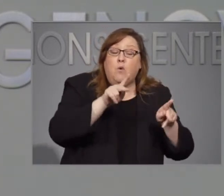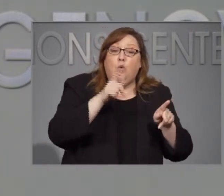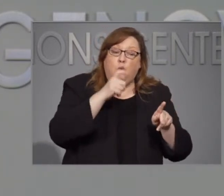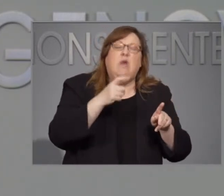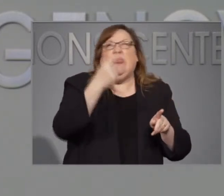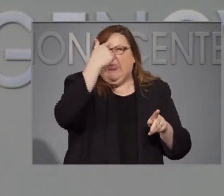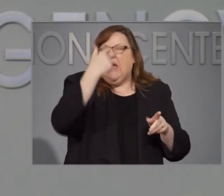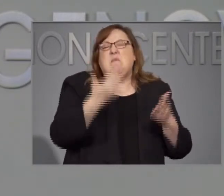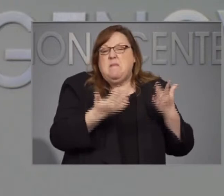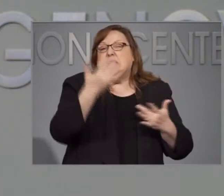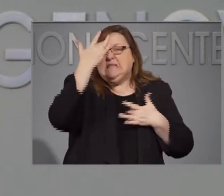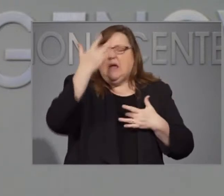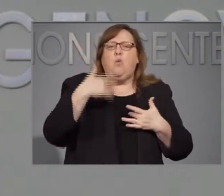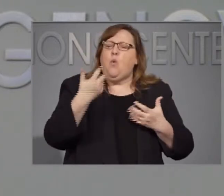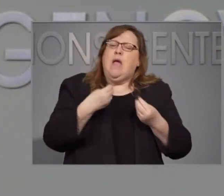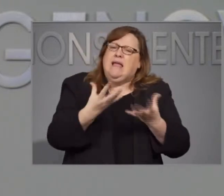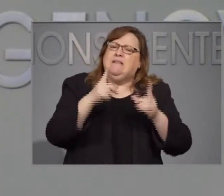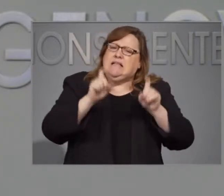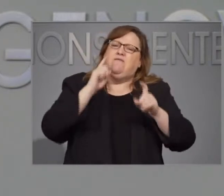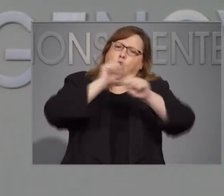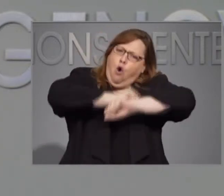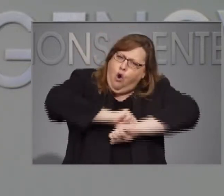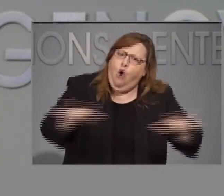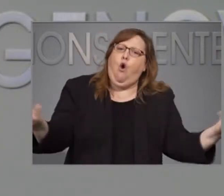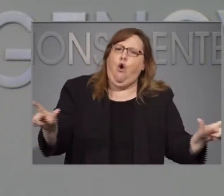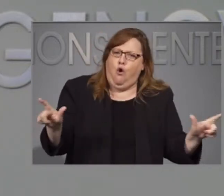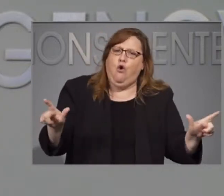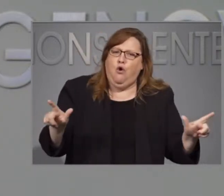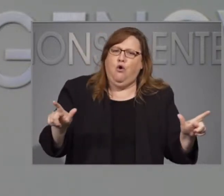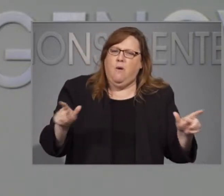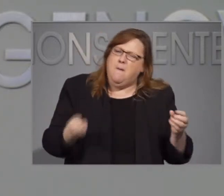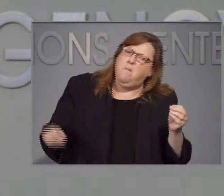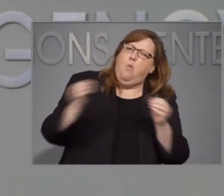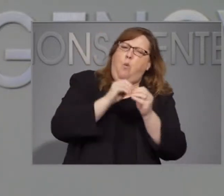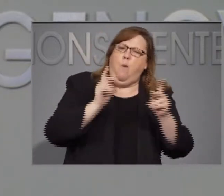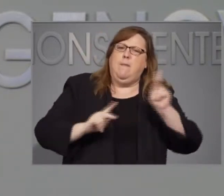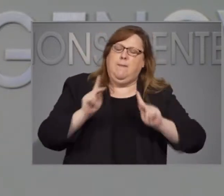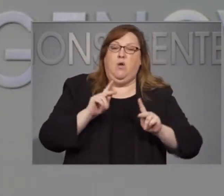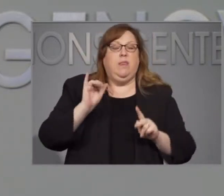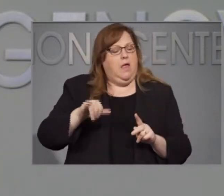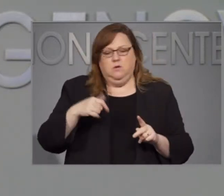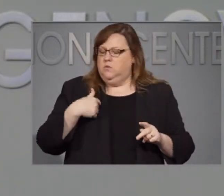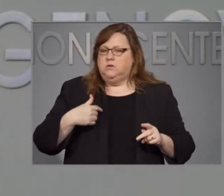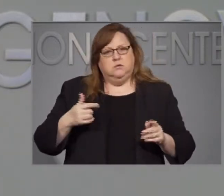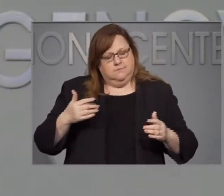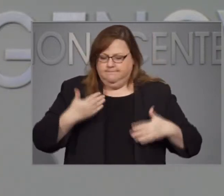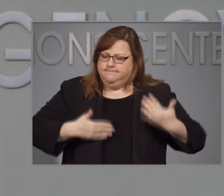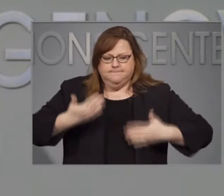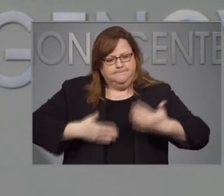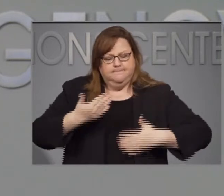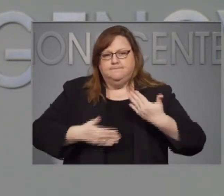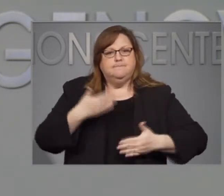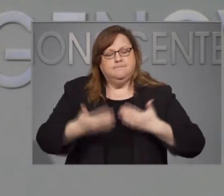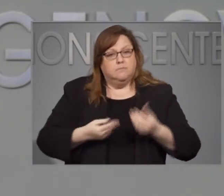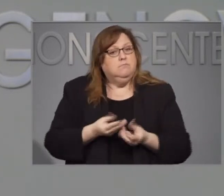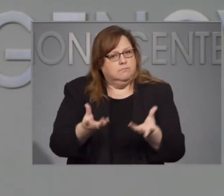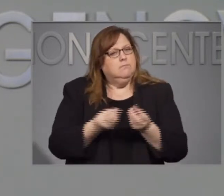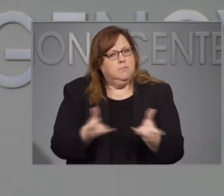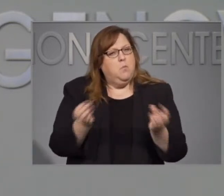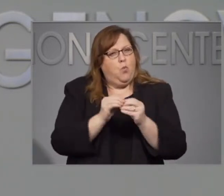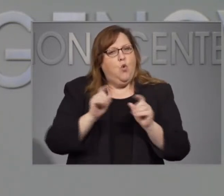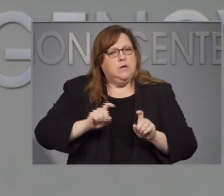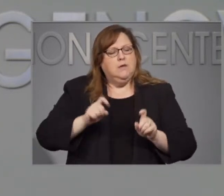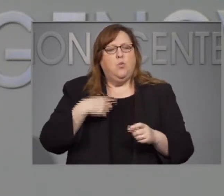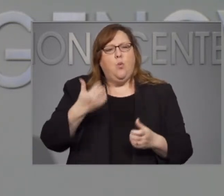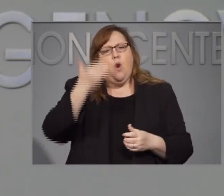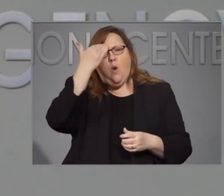wide enough net. So that's why we are going to continue to ramp up our testing even further. So we're not done here. And in